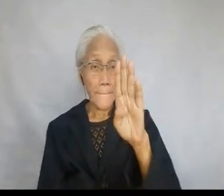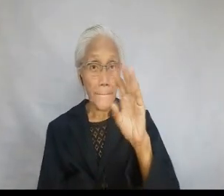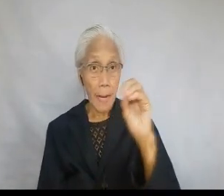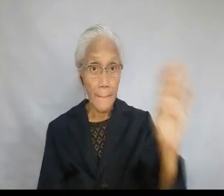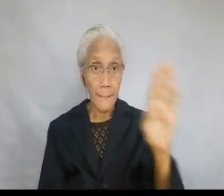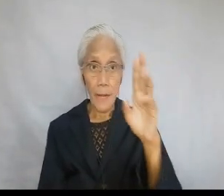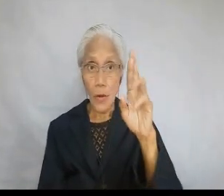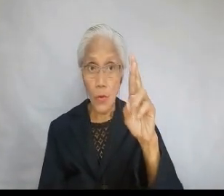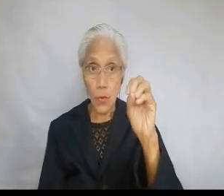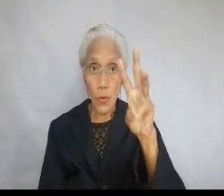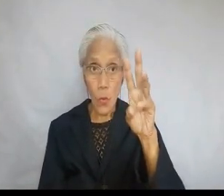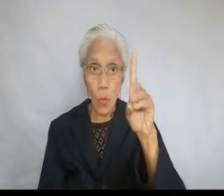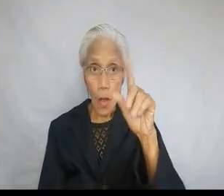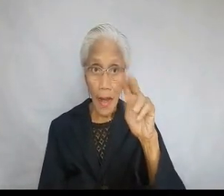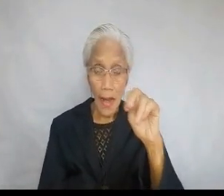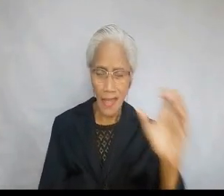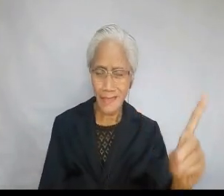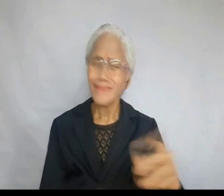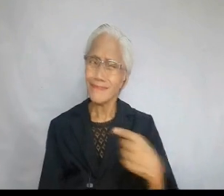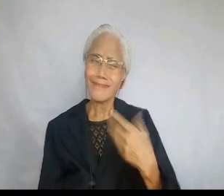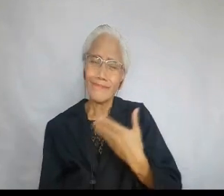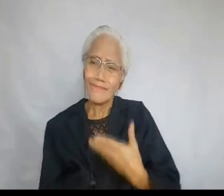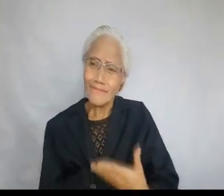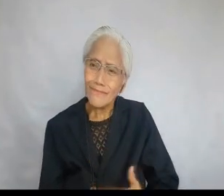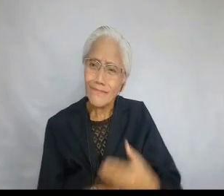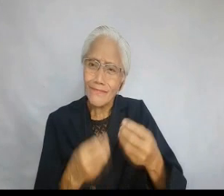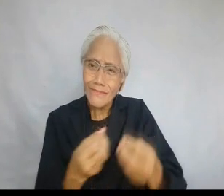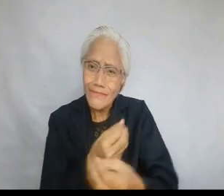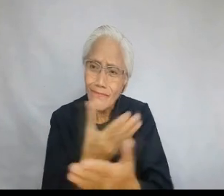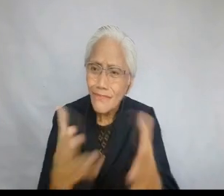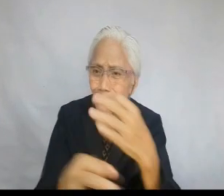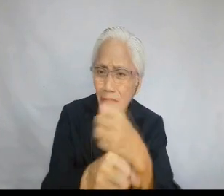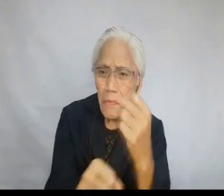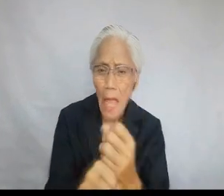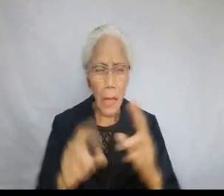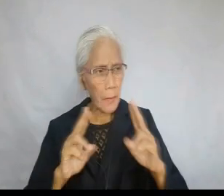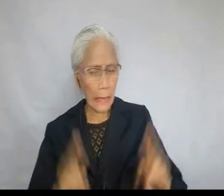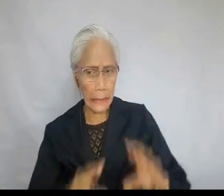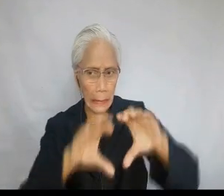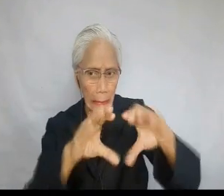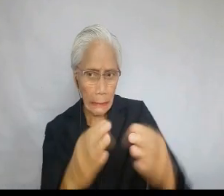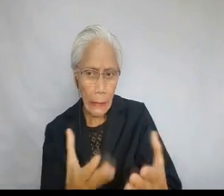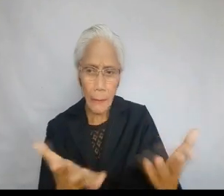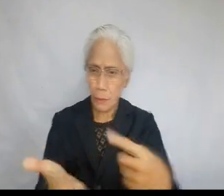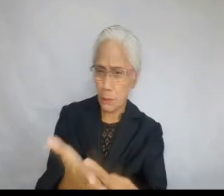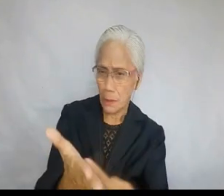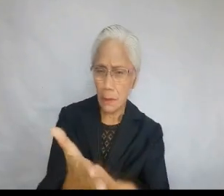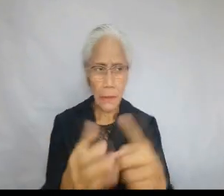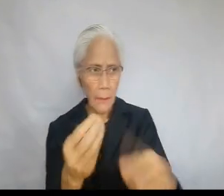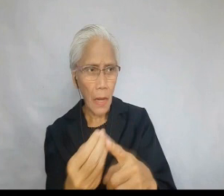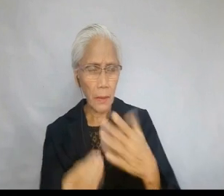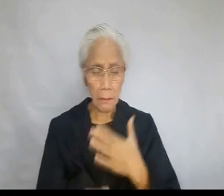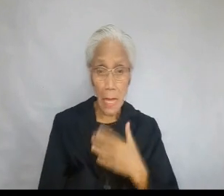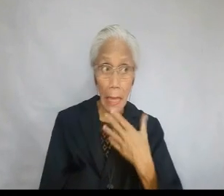Listen, Christian, by Bob Rowland. I was hungry, and you formed a humanities club